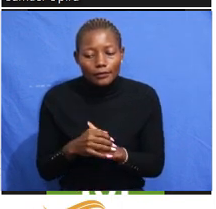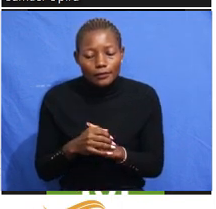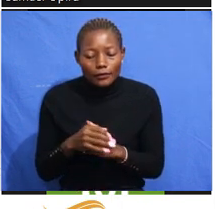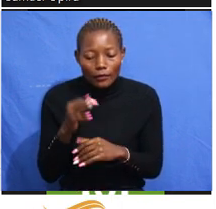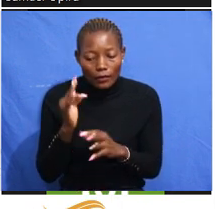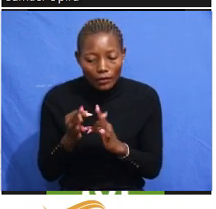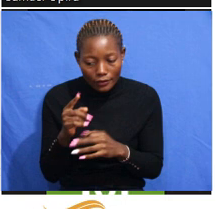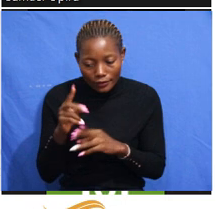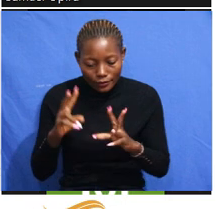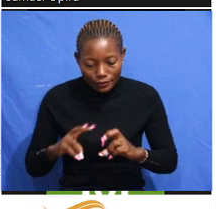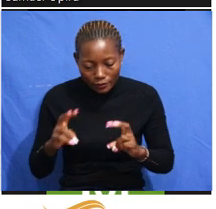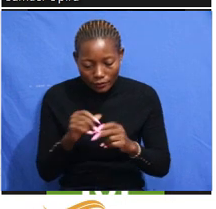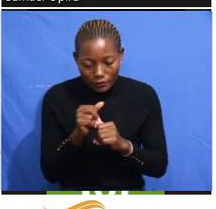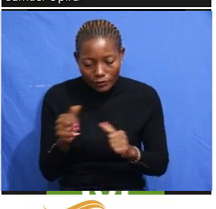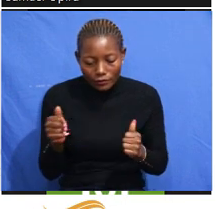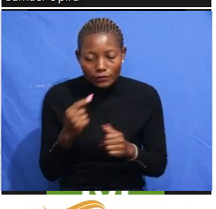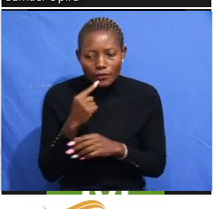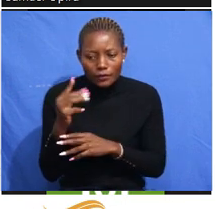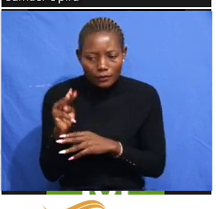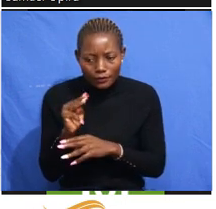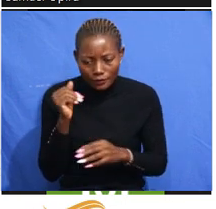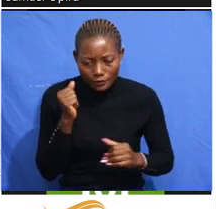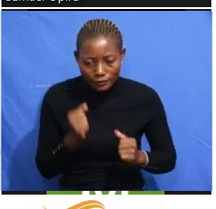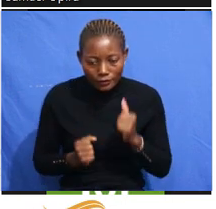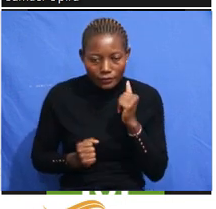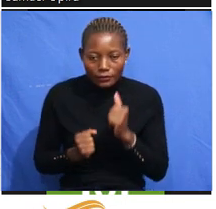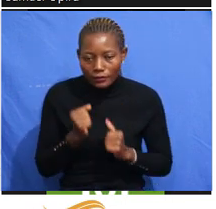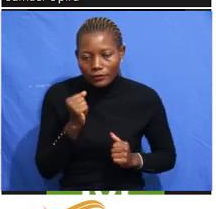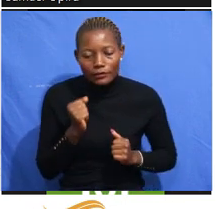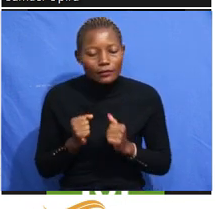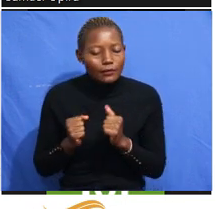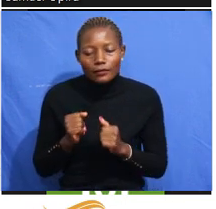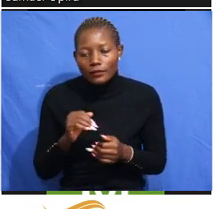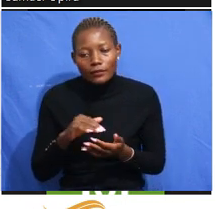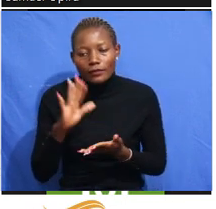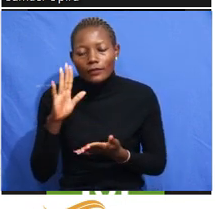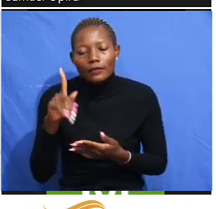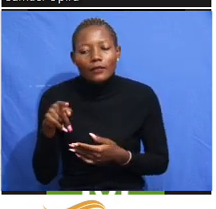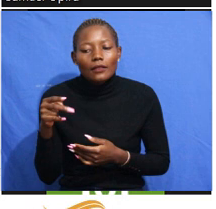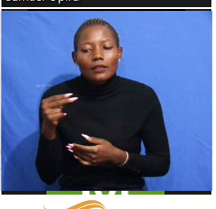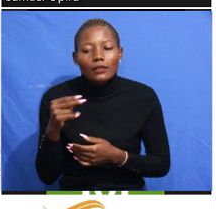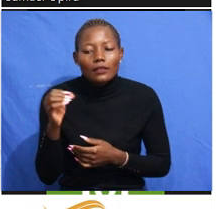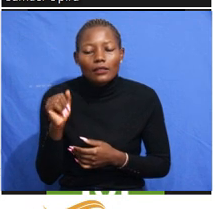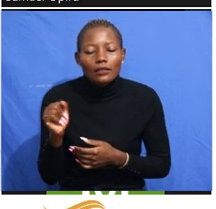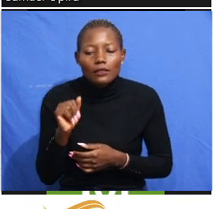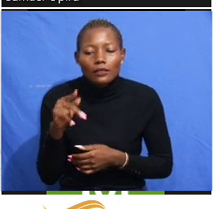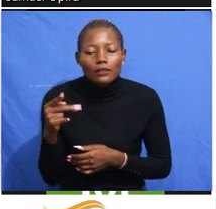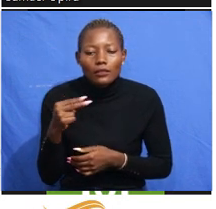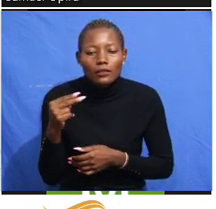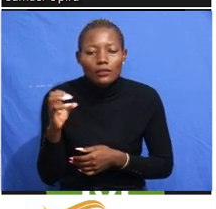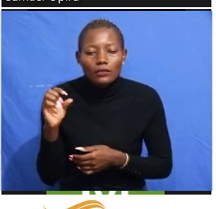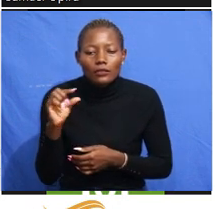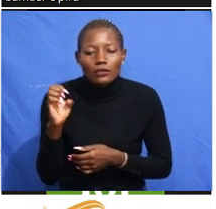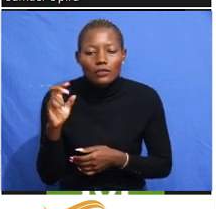If you analyze 100 meters running, probably the phosphagen system is dominant. Maybe